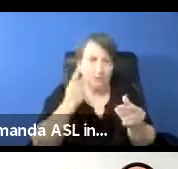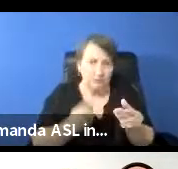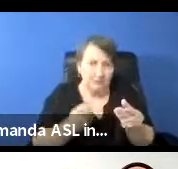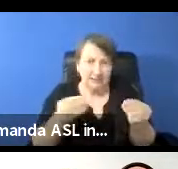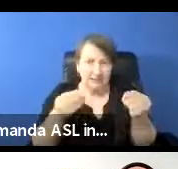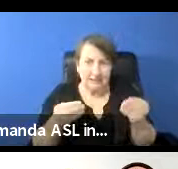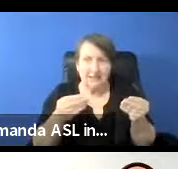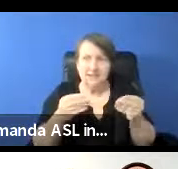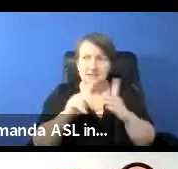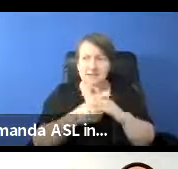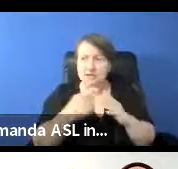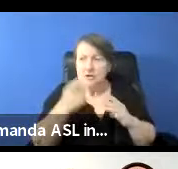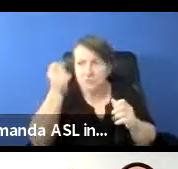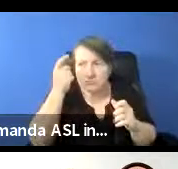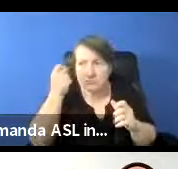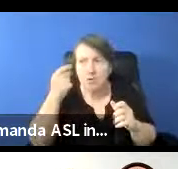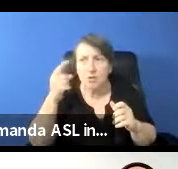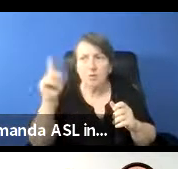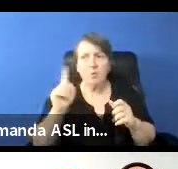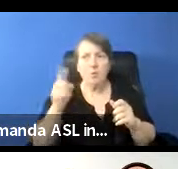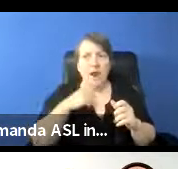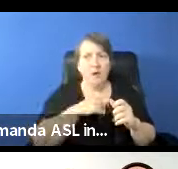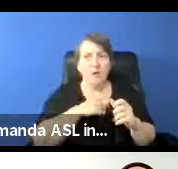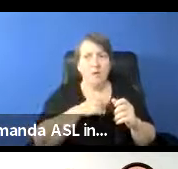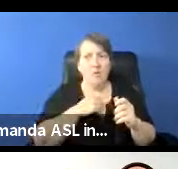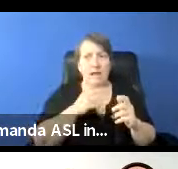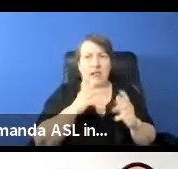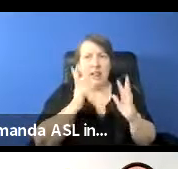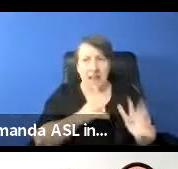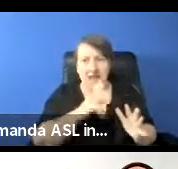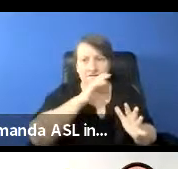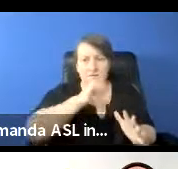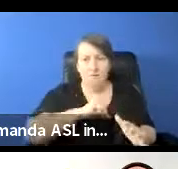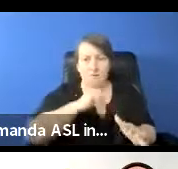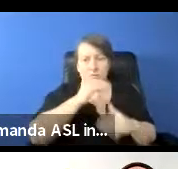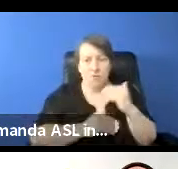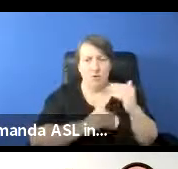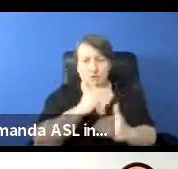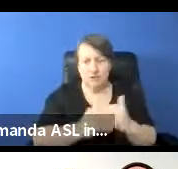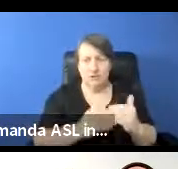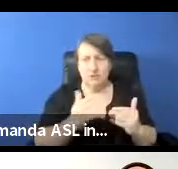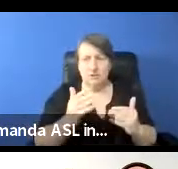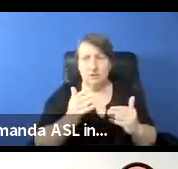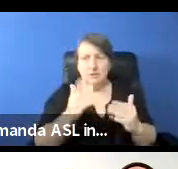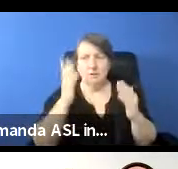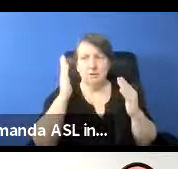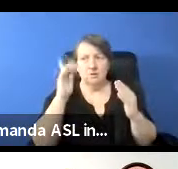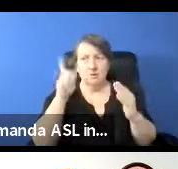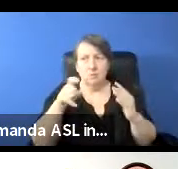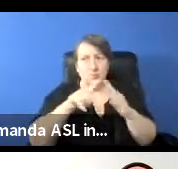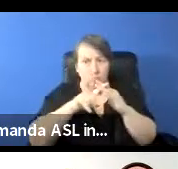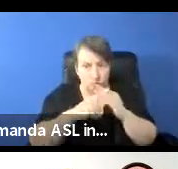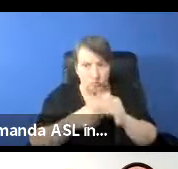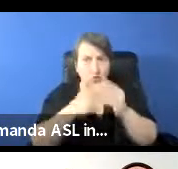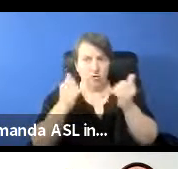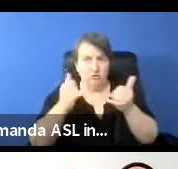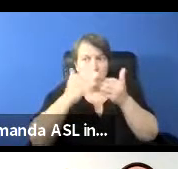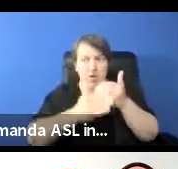can start to understand where we left off the process that we are expected to pick up going